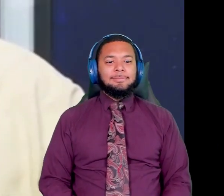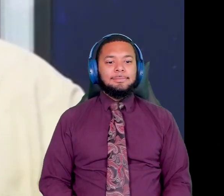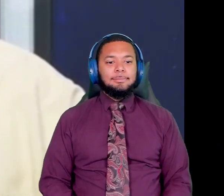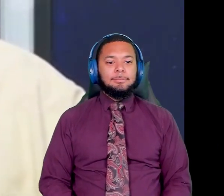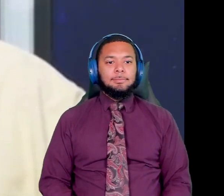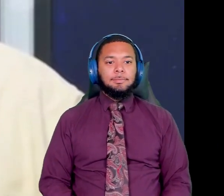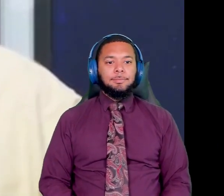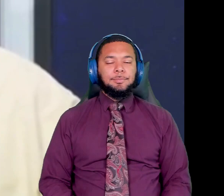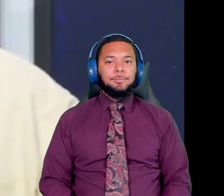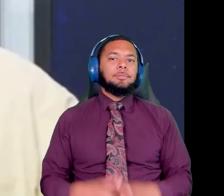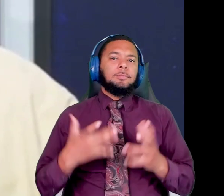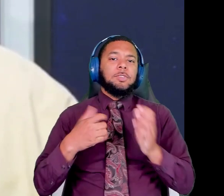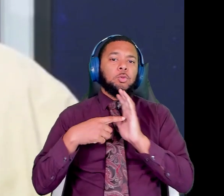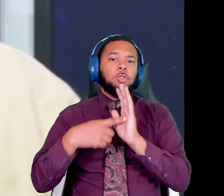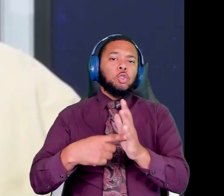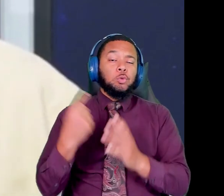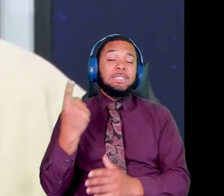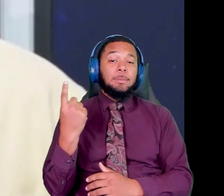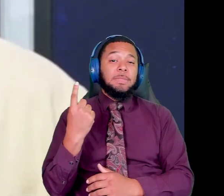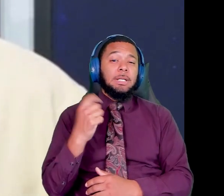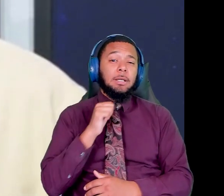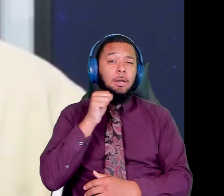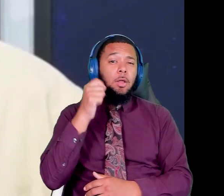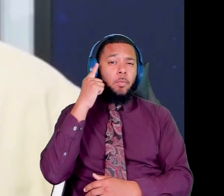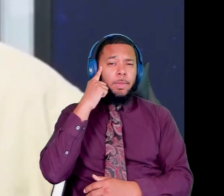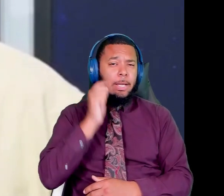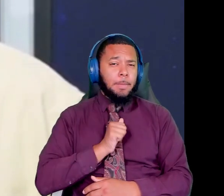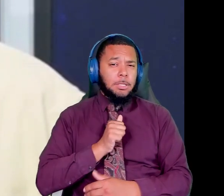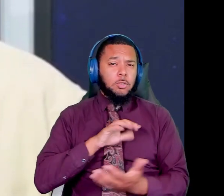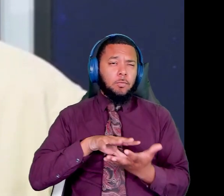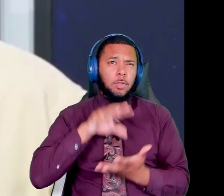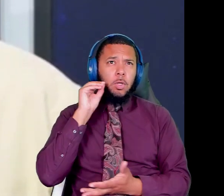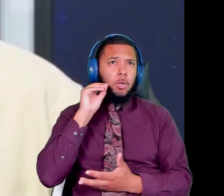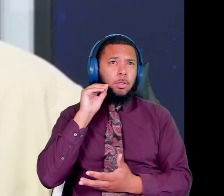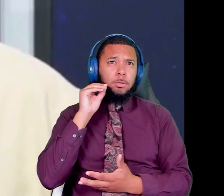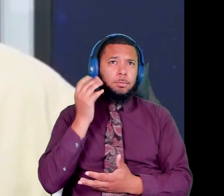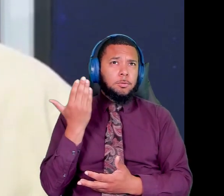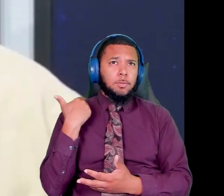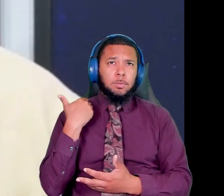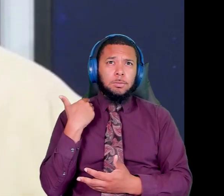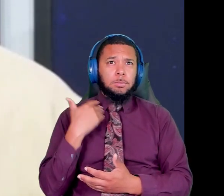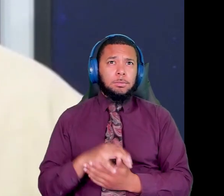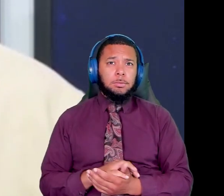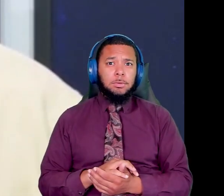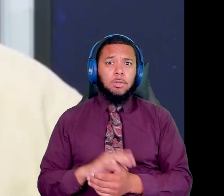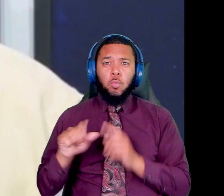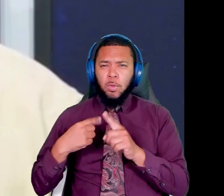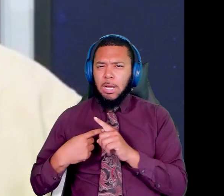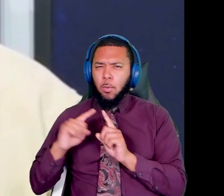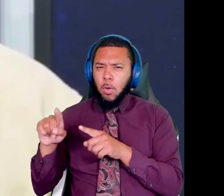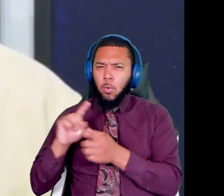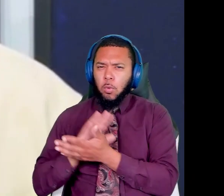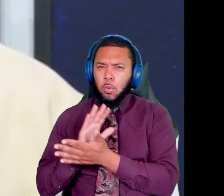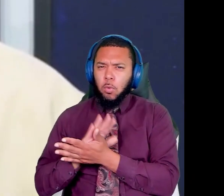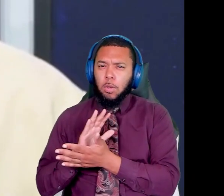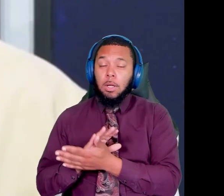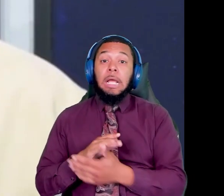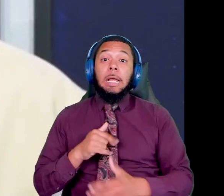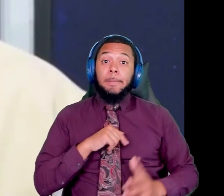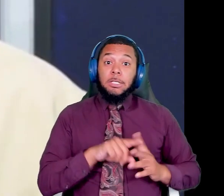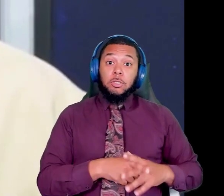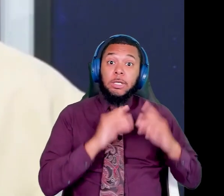Okay, I'd like to show you guys something that I don't think I ever learned in school. I've only picked this up since I started